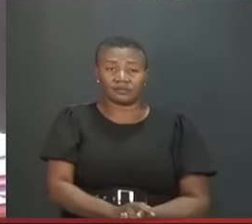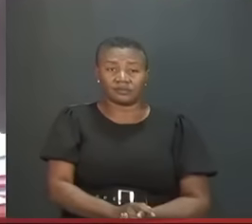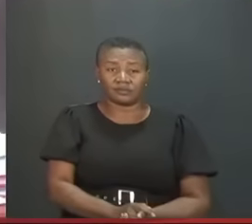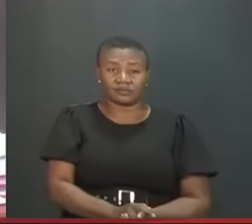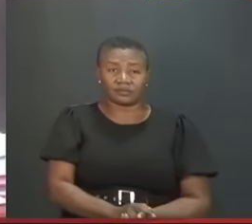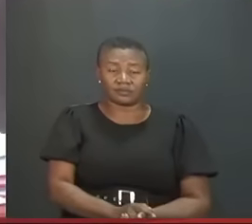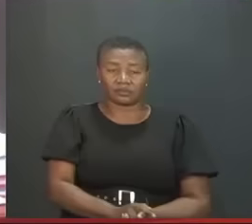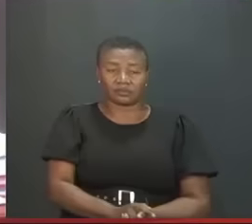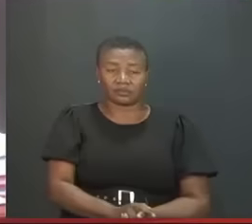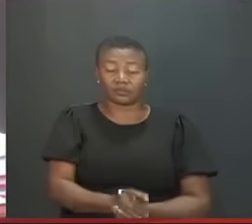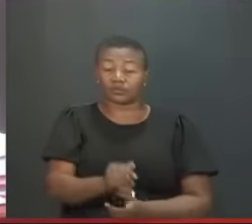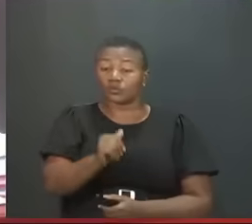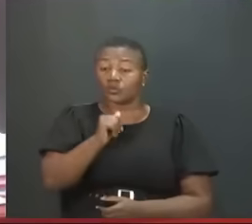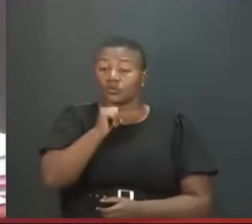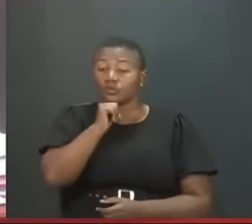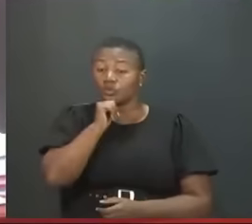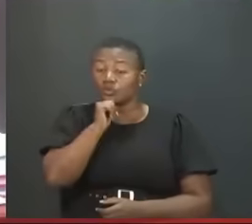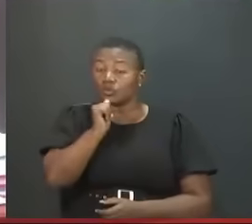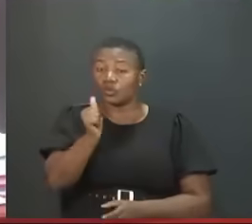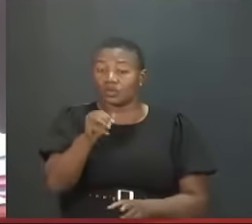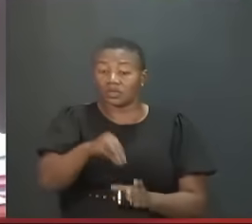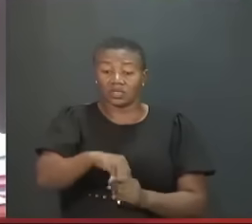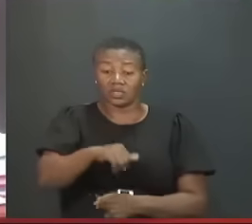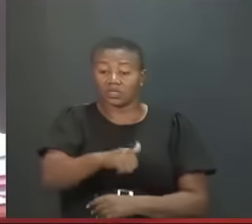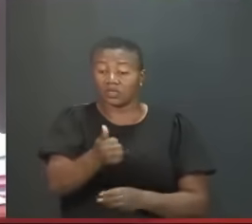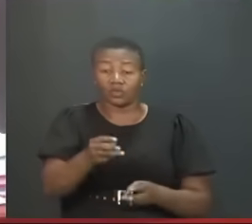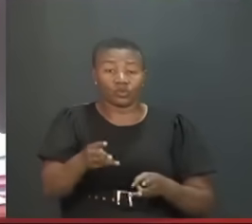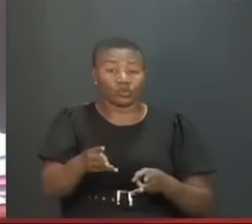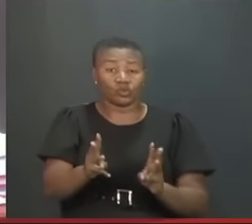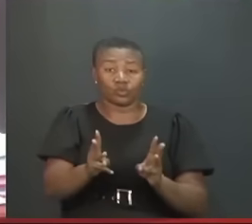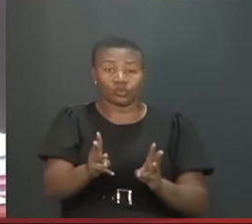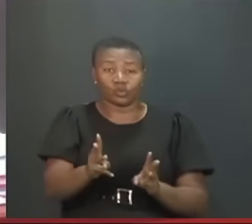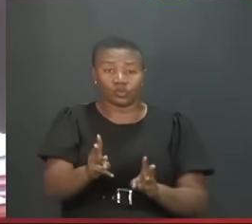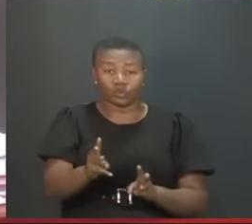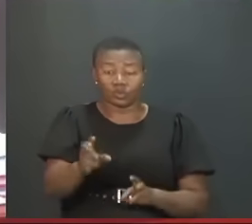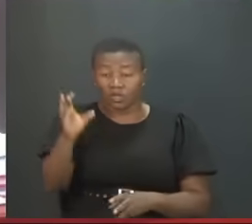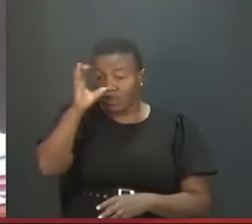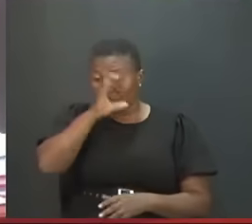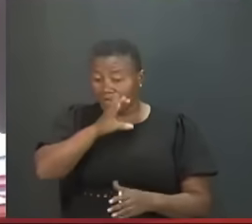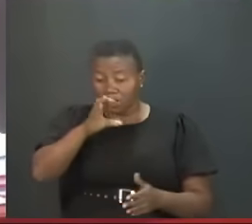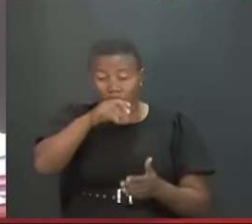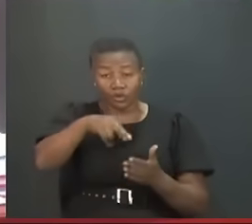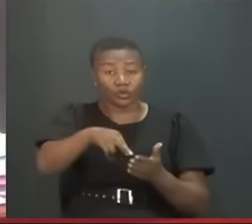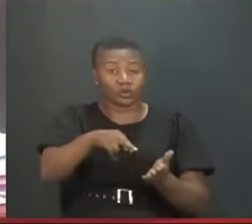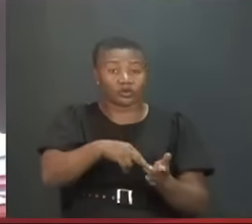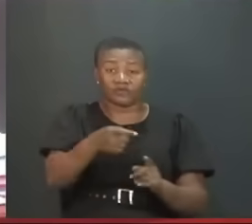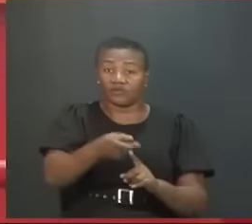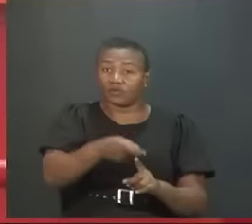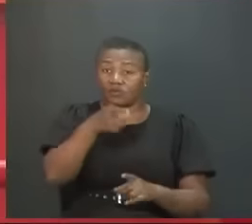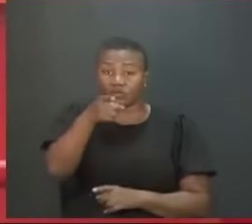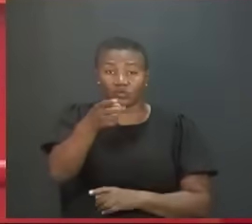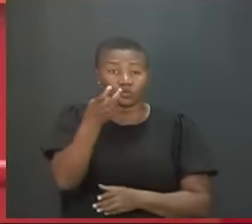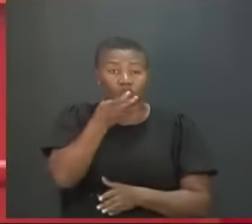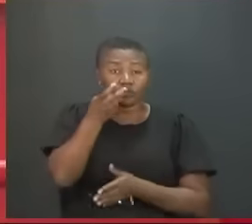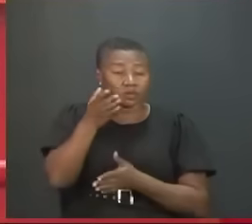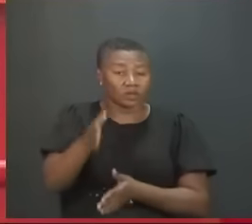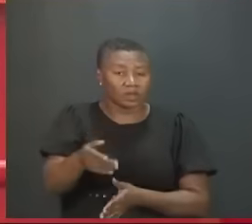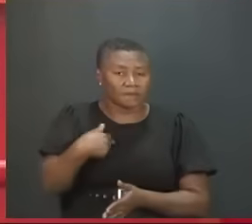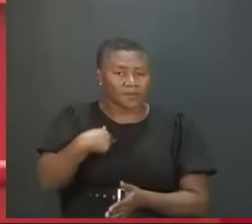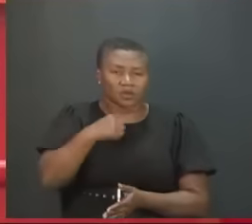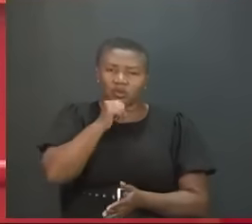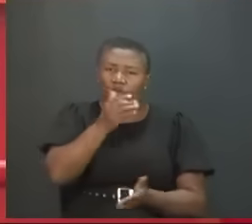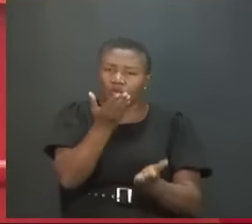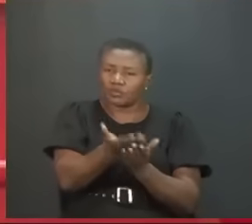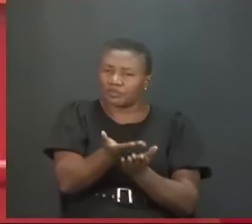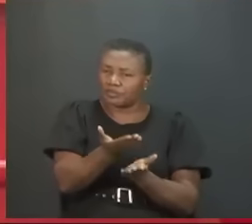does not in any way seek a ruling from you. I am not seeking